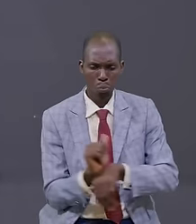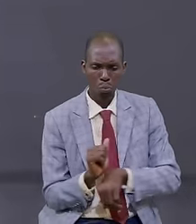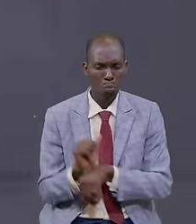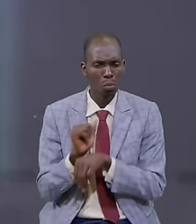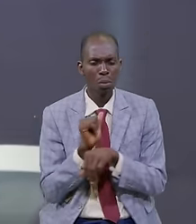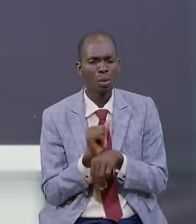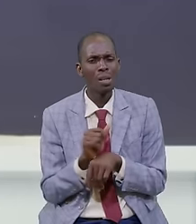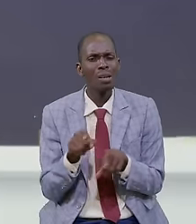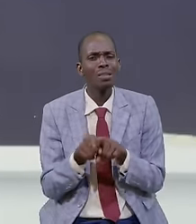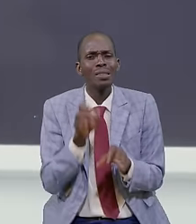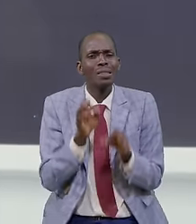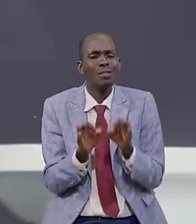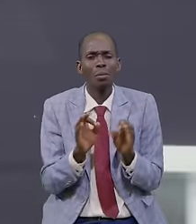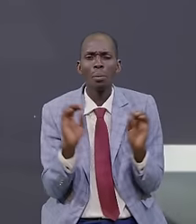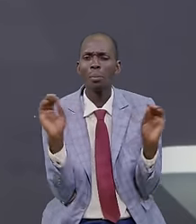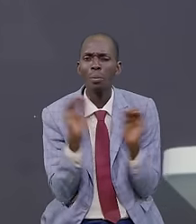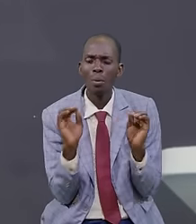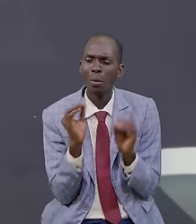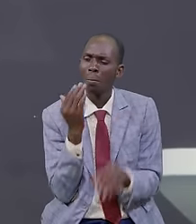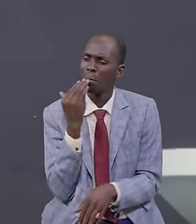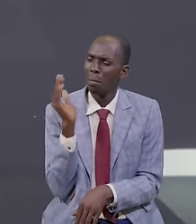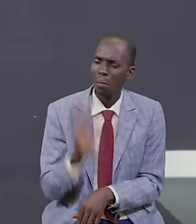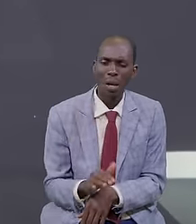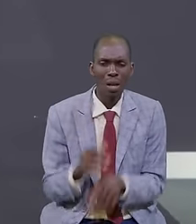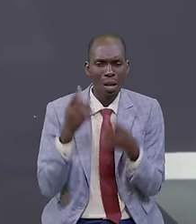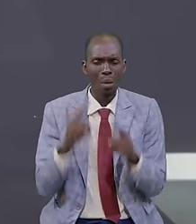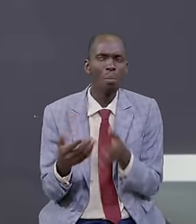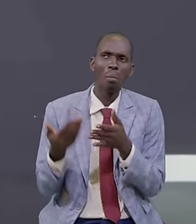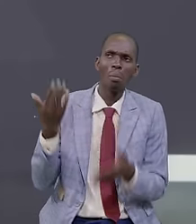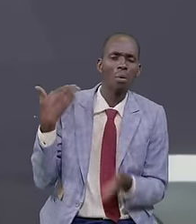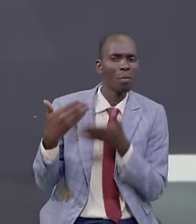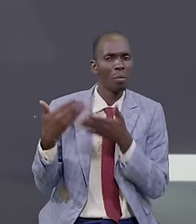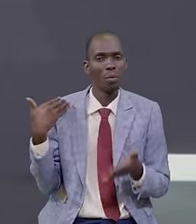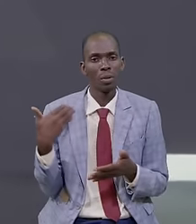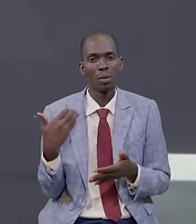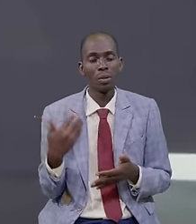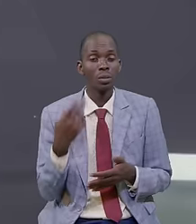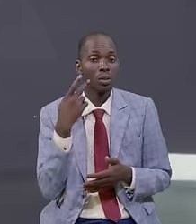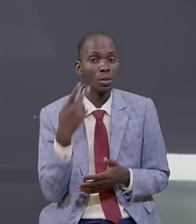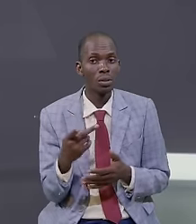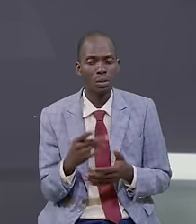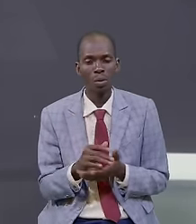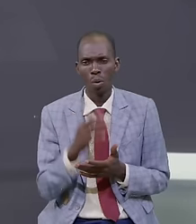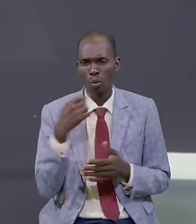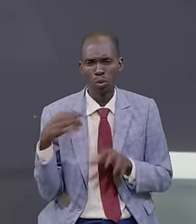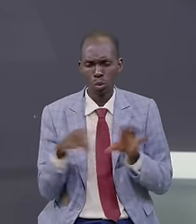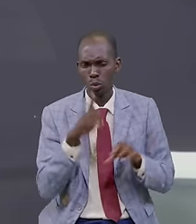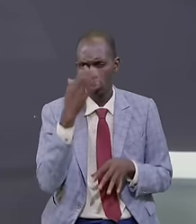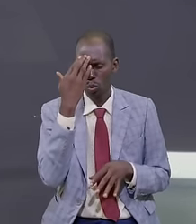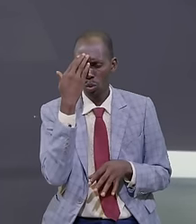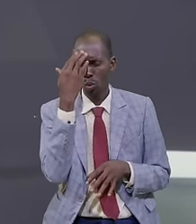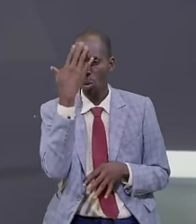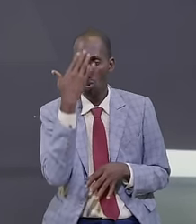nothing negative ever happened. You know why we shirk a duty? You know why we kind